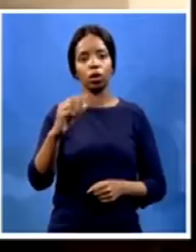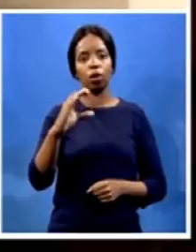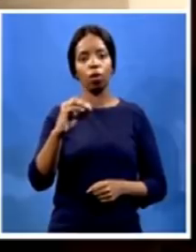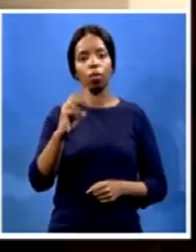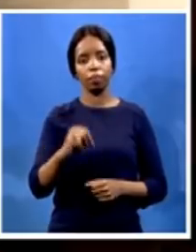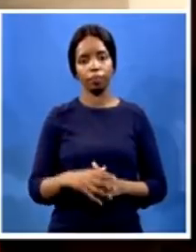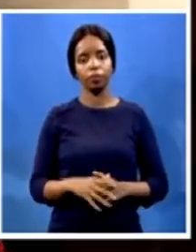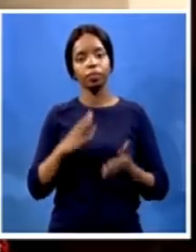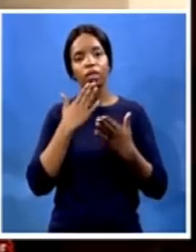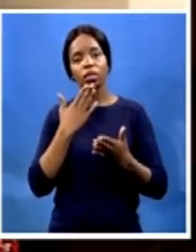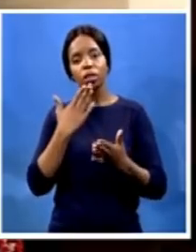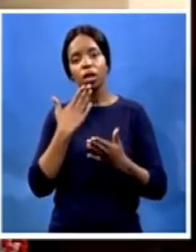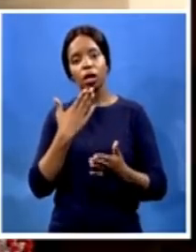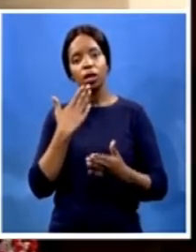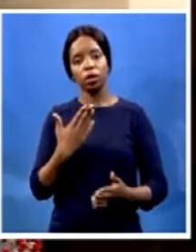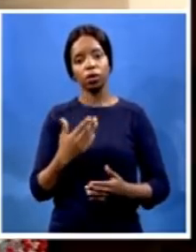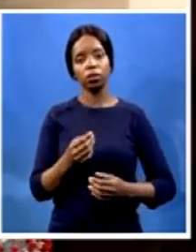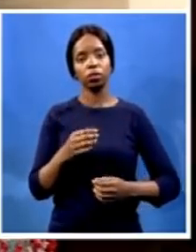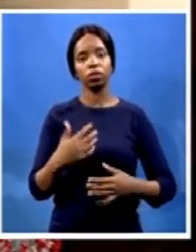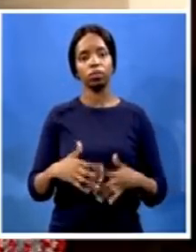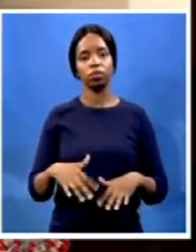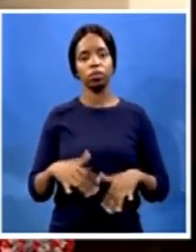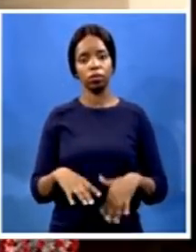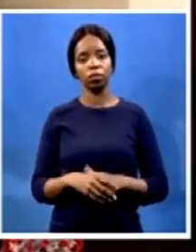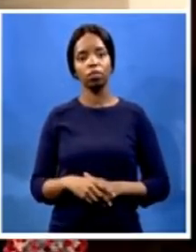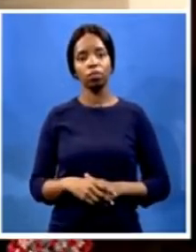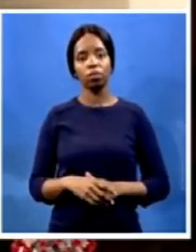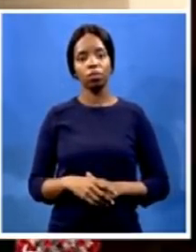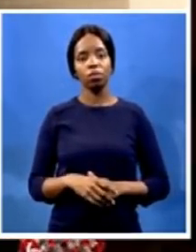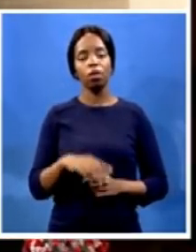@gmail.com. All right, one more time. I think we broke up there. One more time, give it to us.